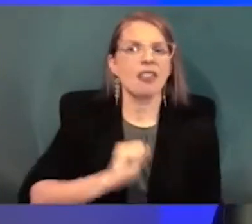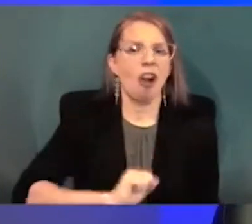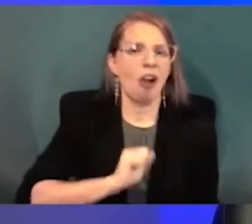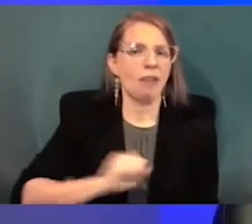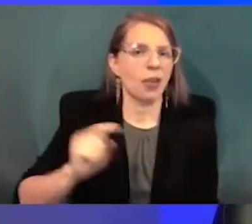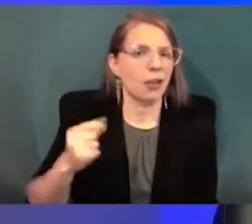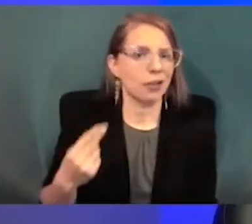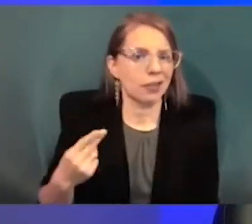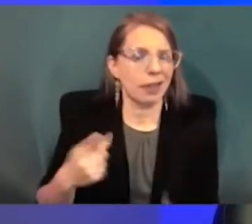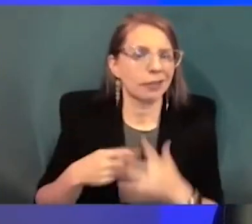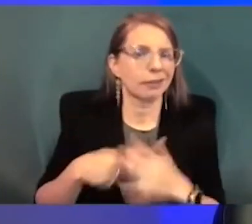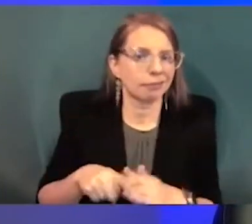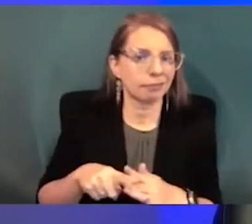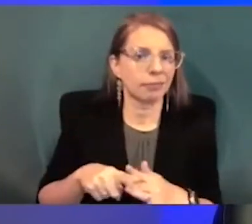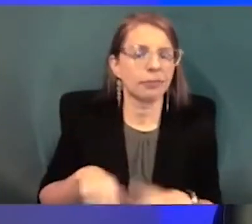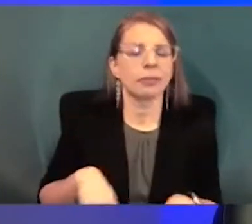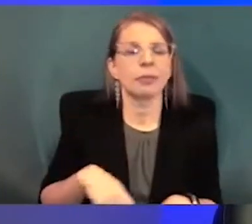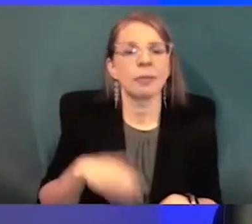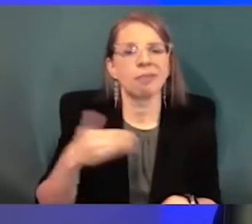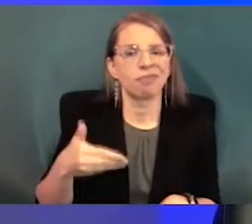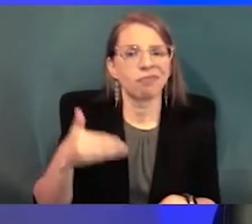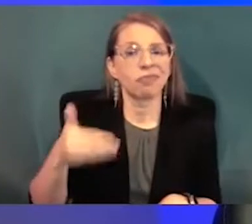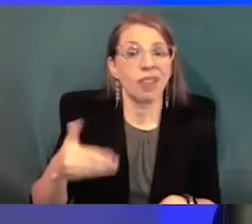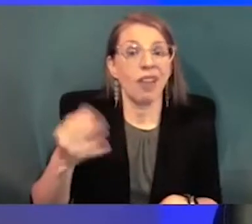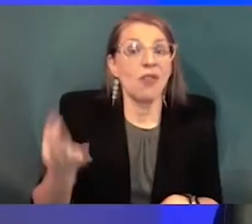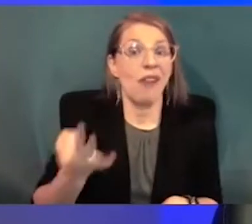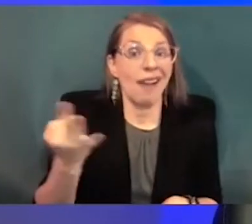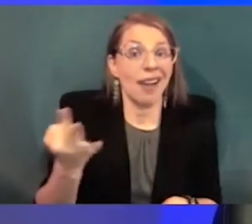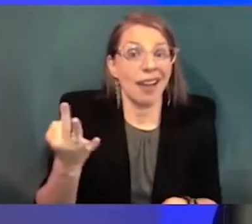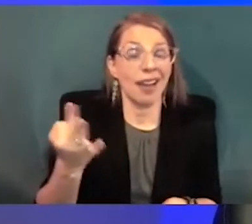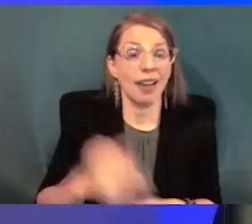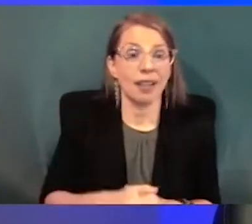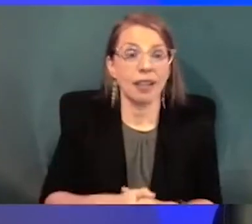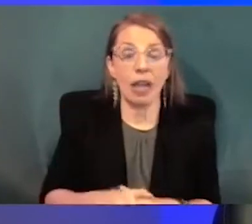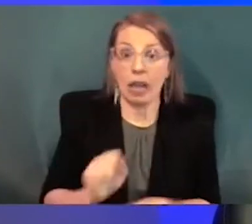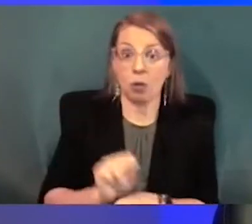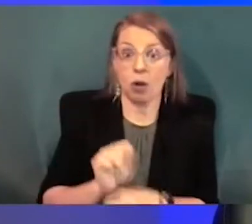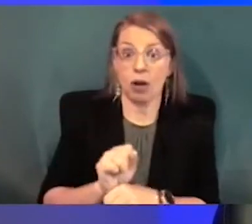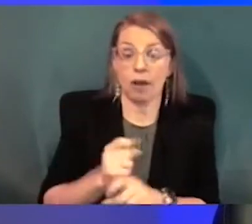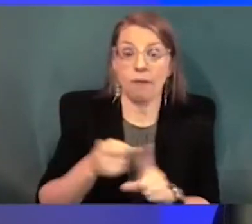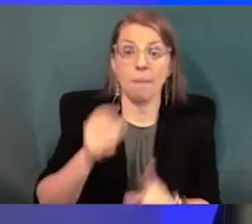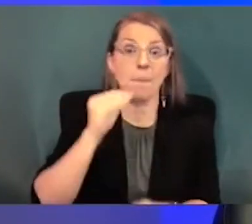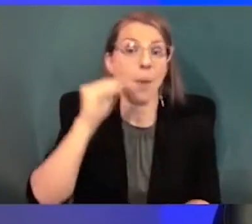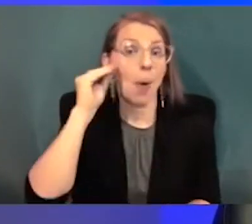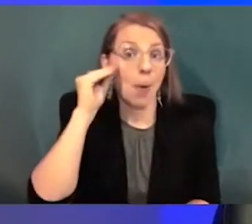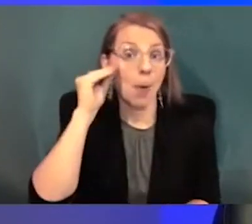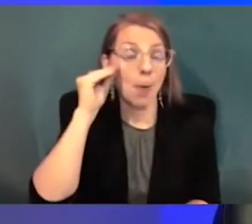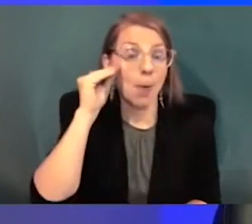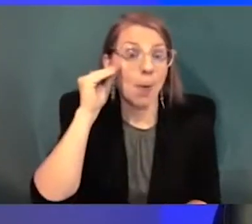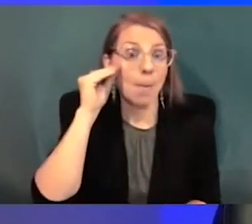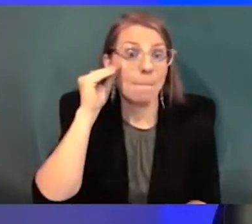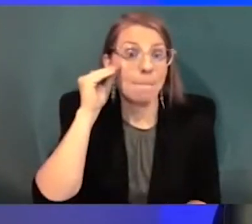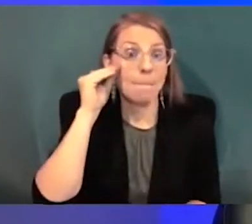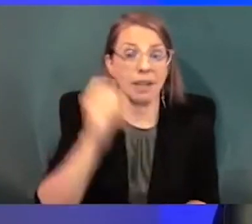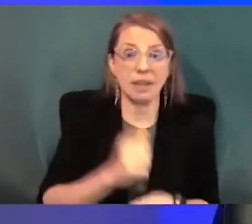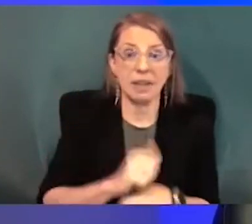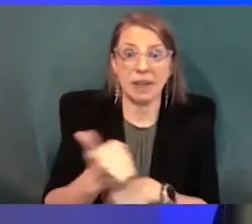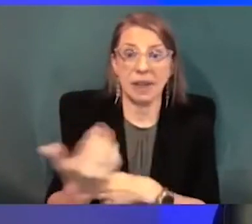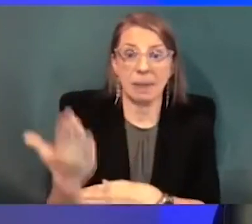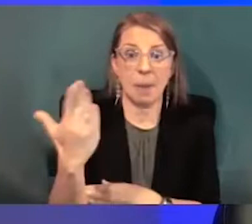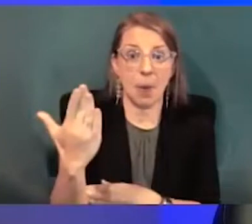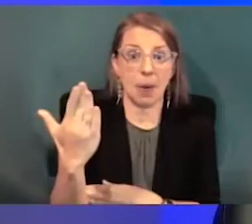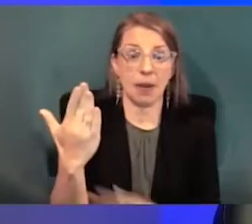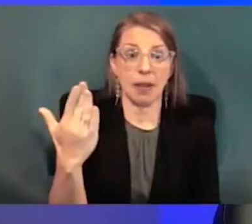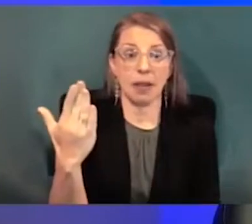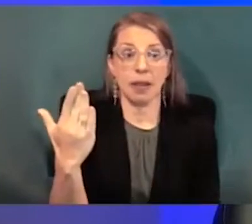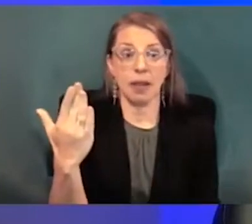Thursday. And Friday, I was working from home, and it was 10 o'clock in the morning, and